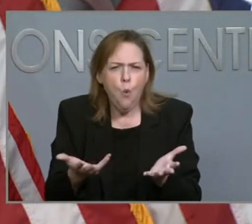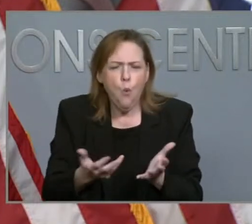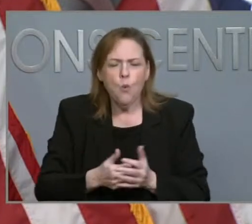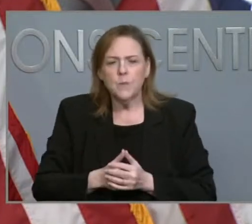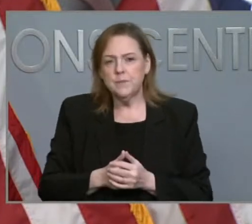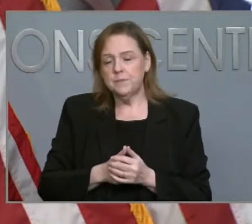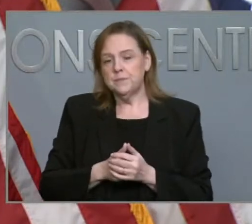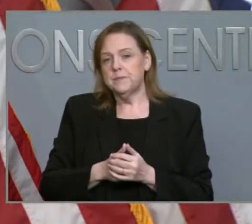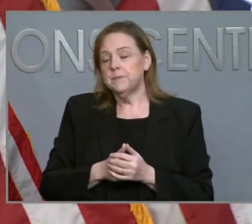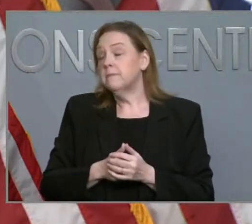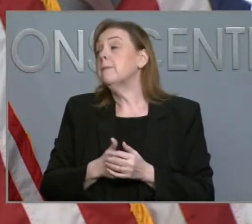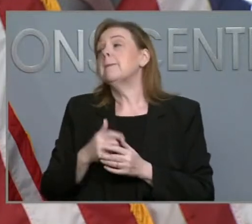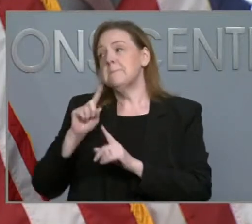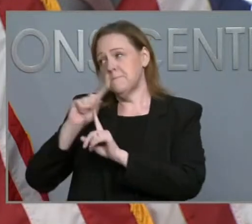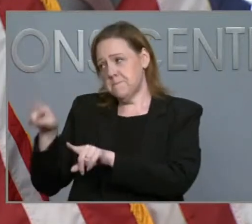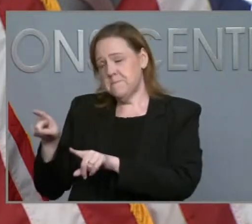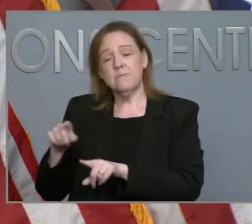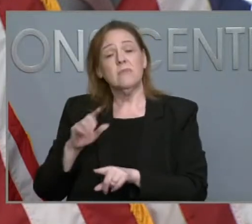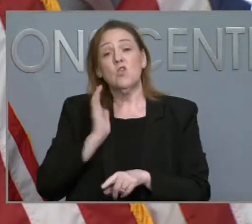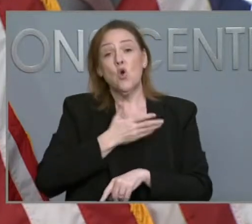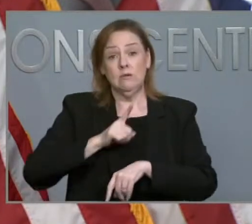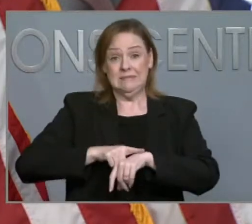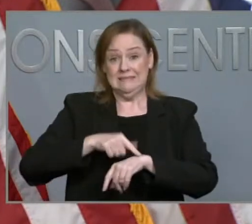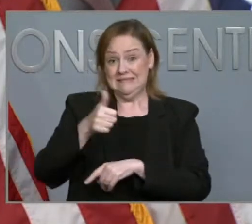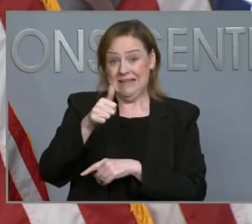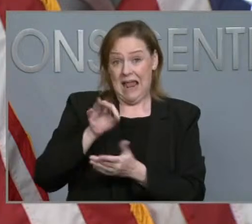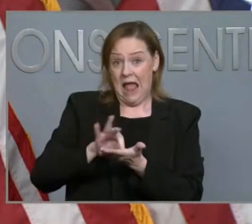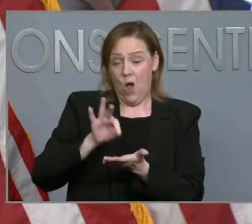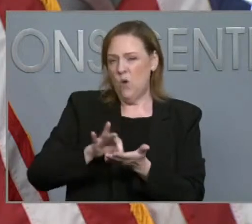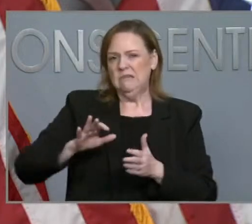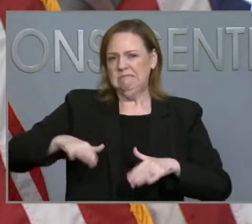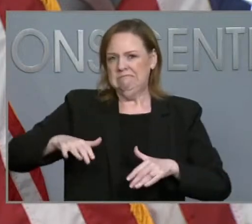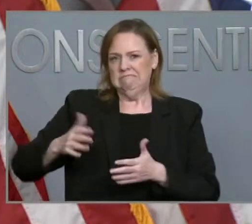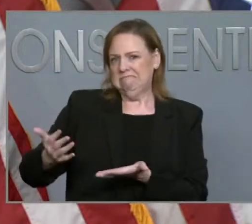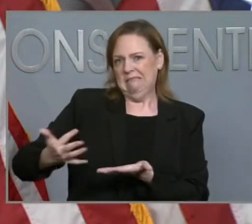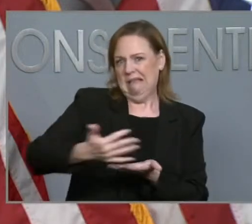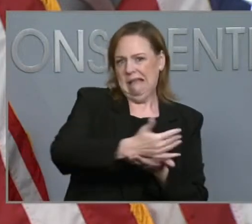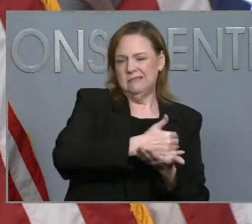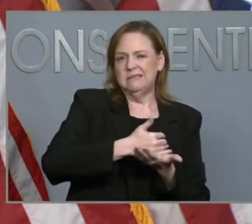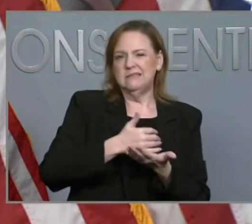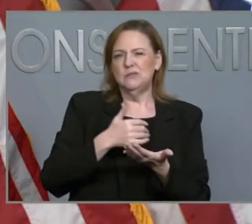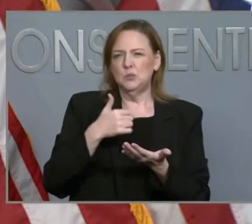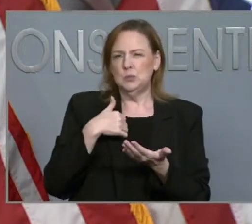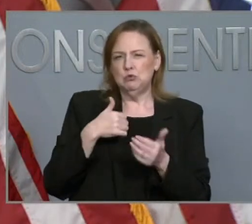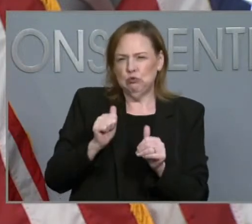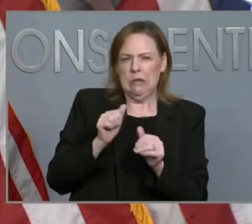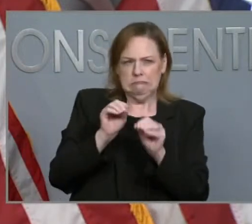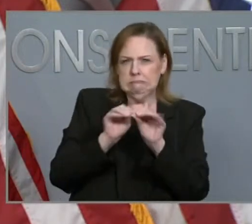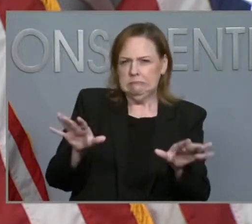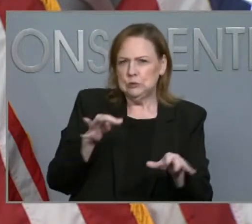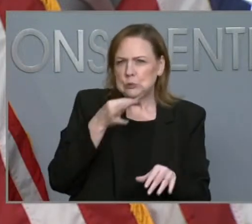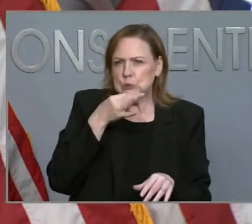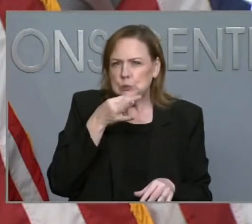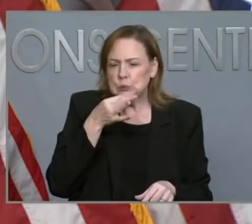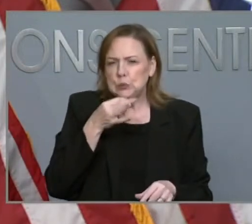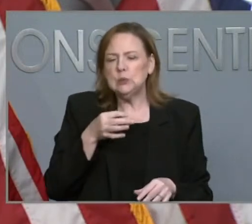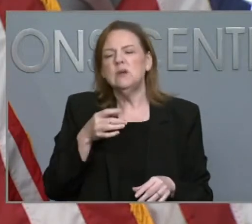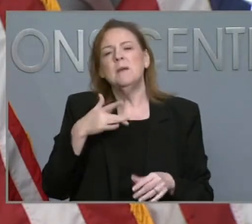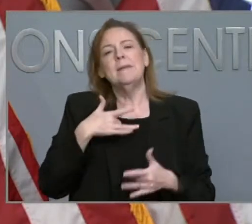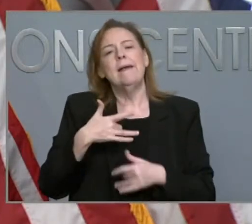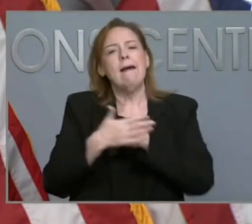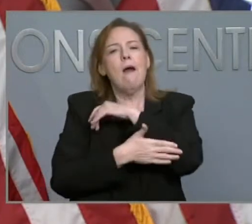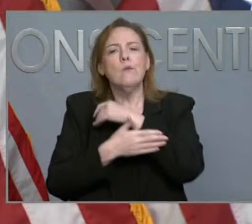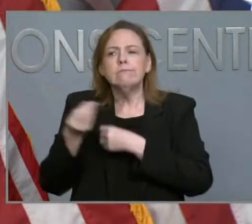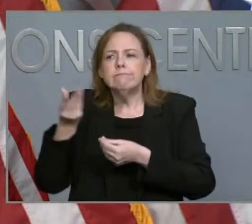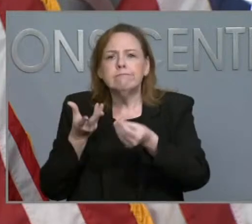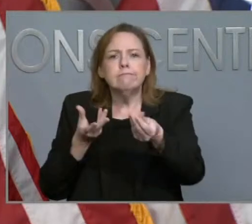o'clock count, but we can try to get that. If not, we'll try to get that out before too long, where we gather from the